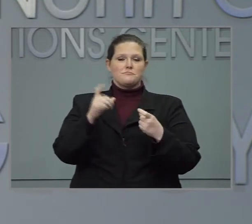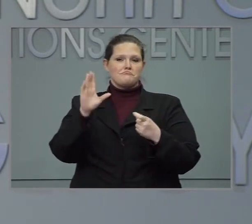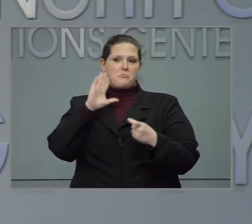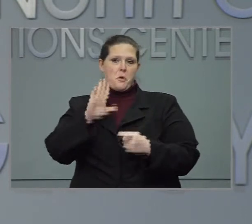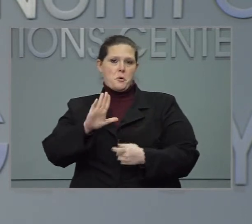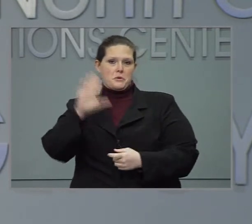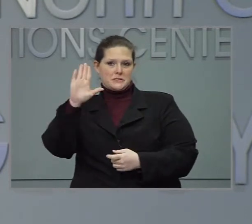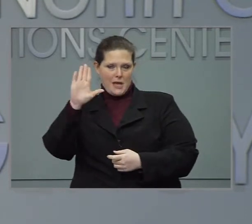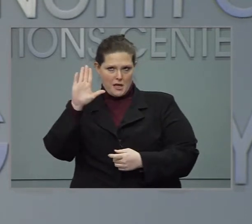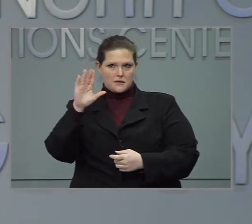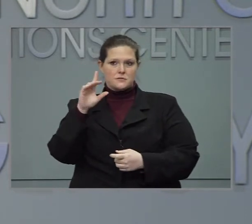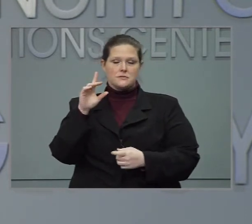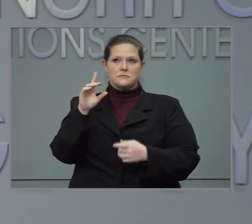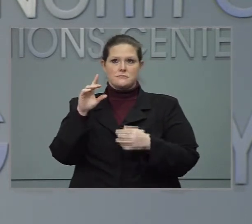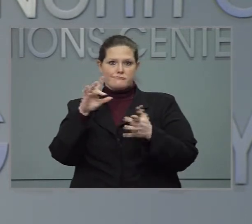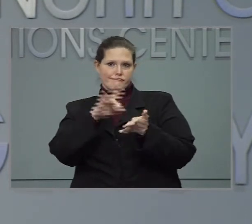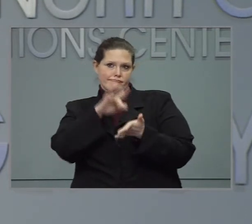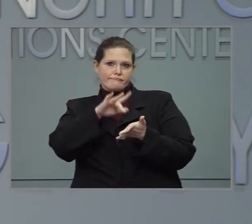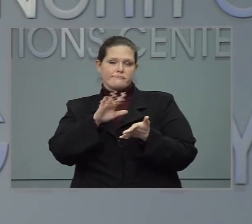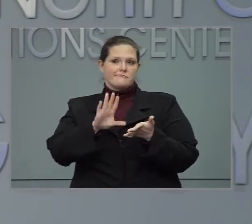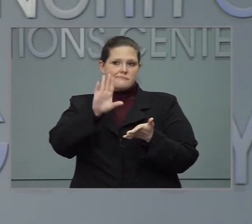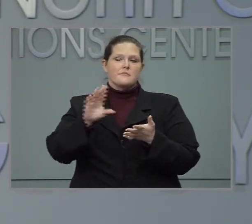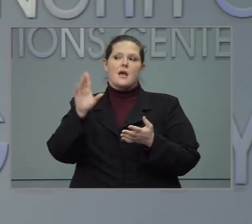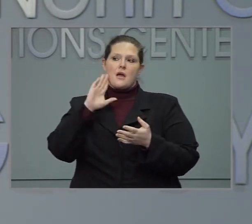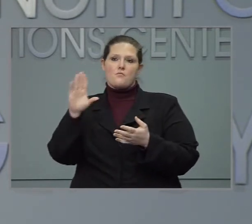and then again for Director Peruse. Thank you.